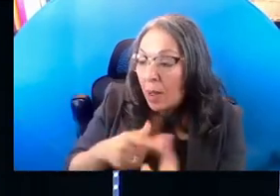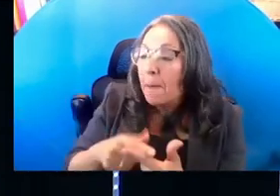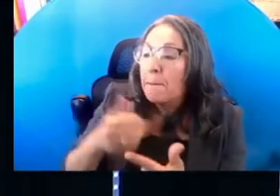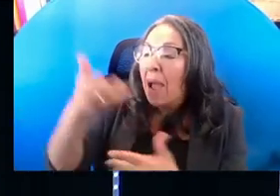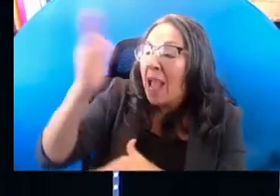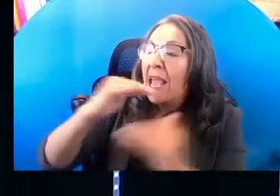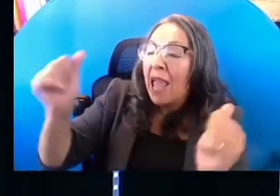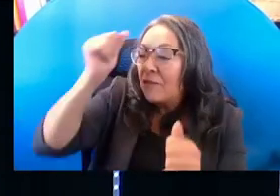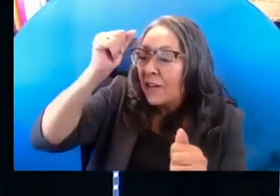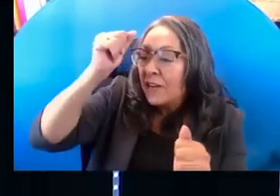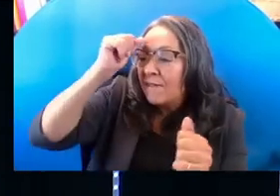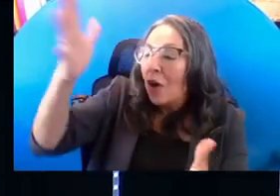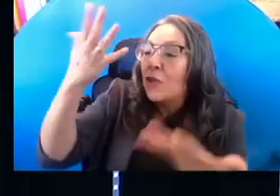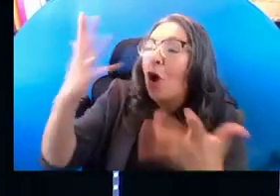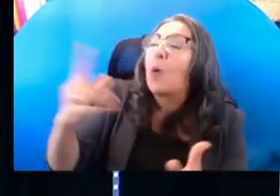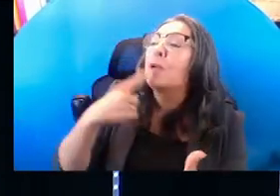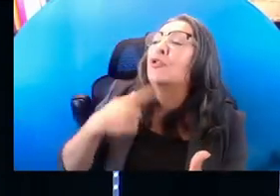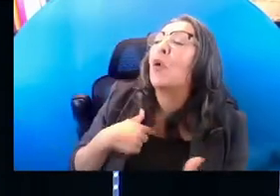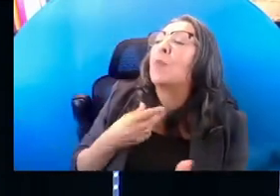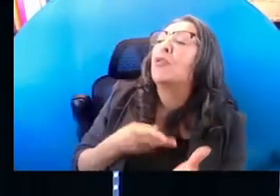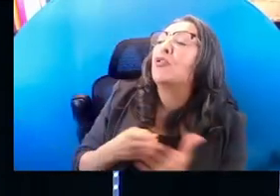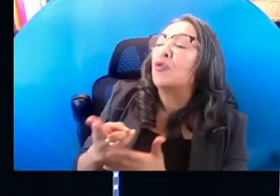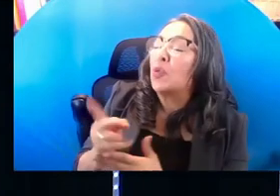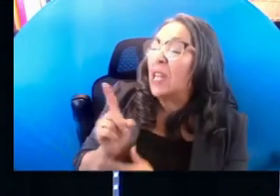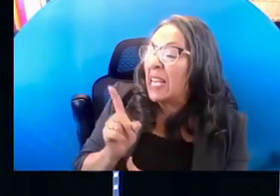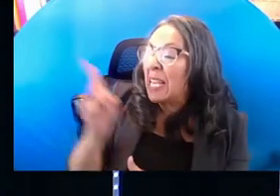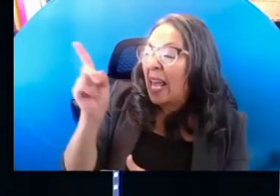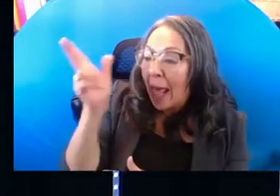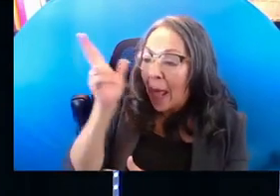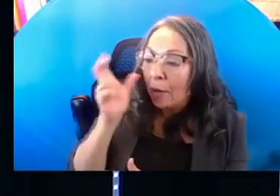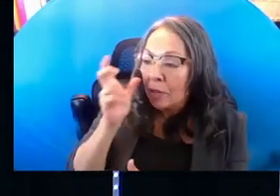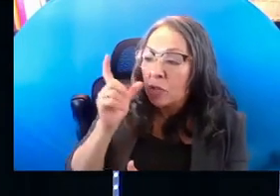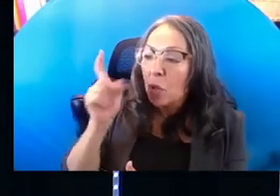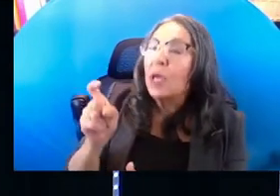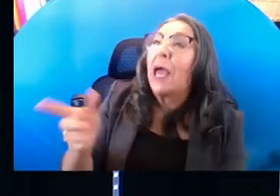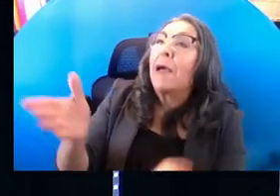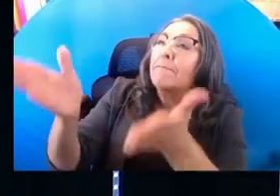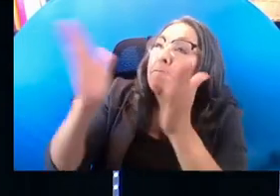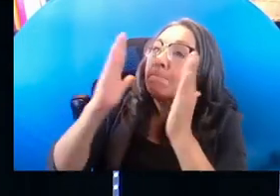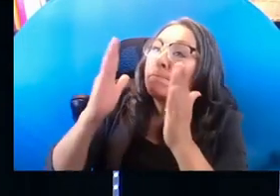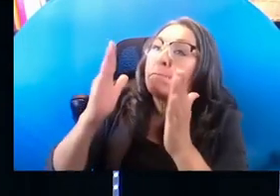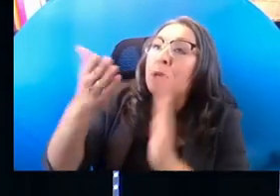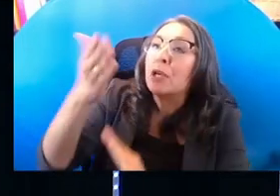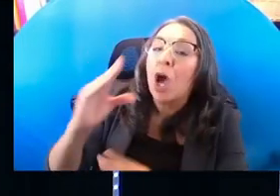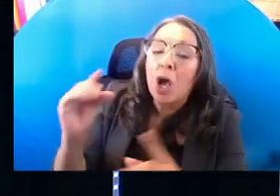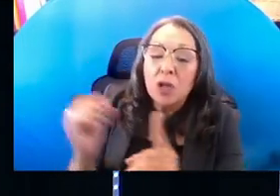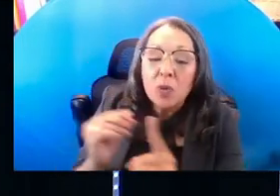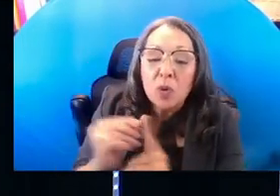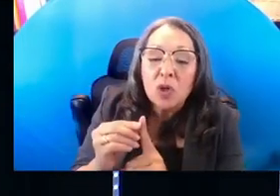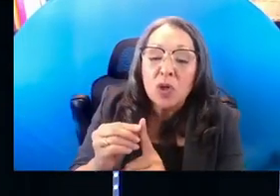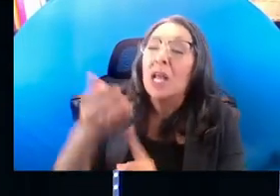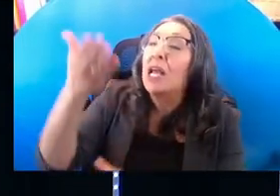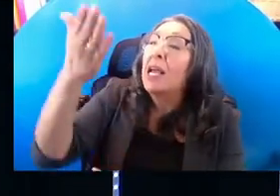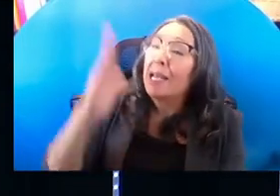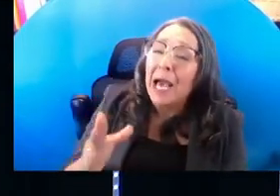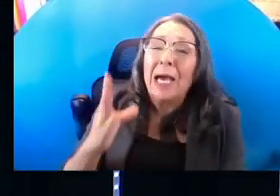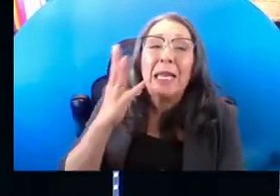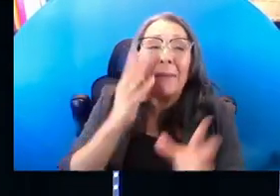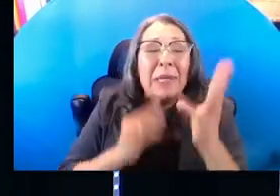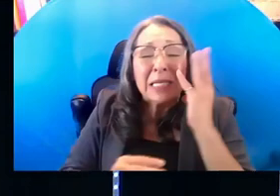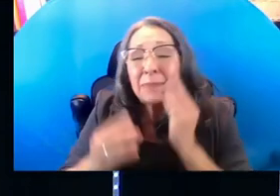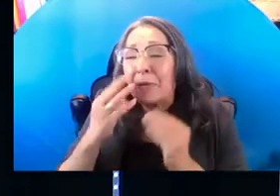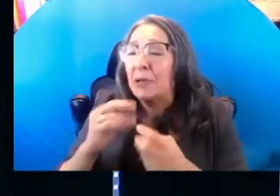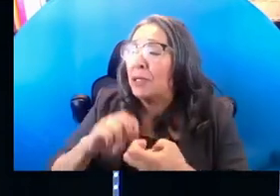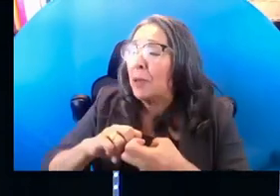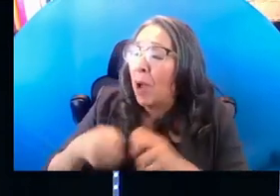Don't you want to be in that spot? Don't we want to be in that spot? We've got to dig into God's word. We've got to get to it and say, "God, what is the truth? God, I'm going through a season, God. And I'm going to be real with